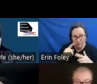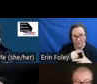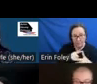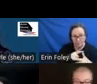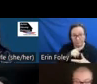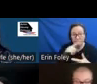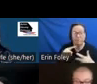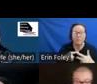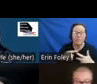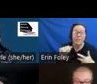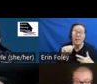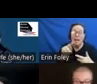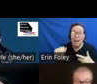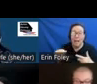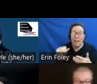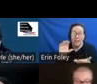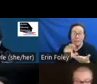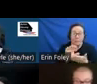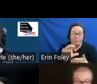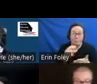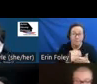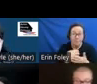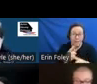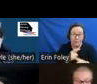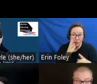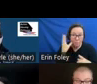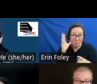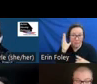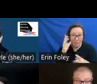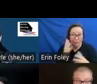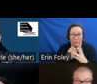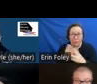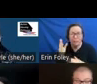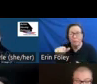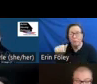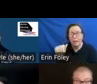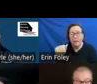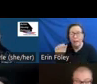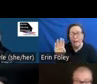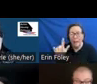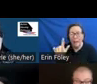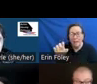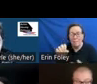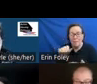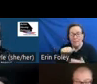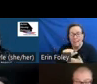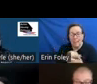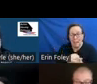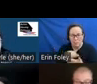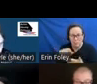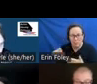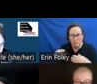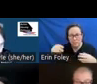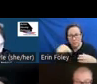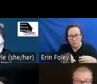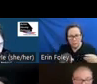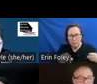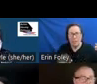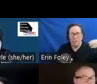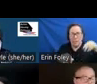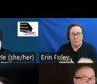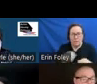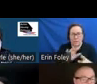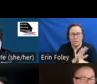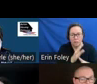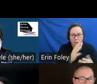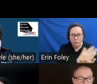a certain amount from her parents every month, say through her ABLE account, which she combines with her own funds to get an apartment in private affordable housing.